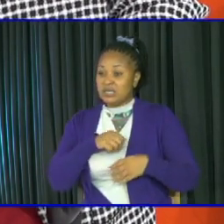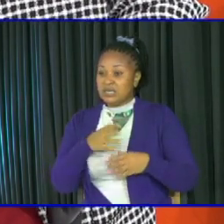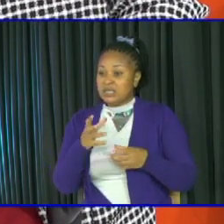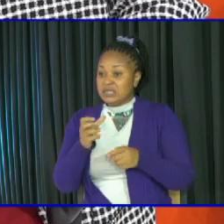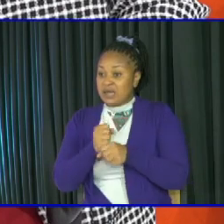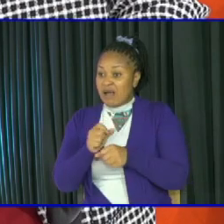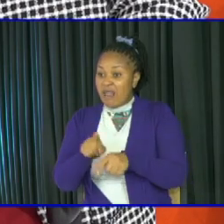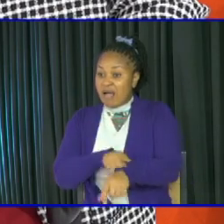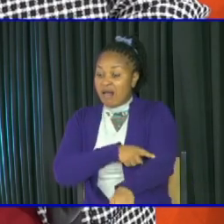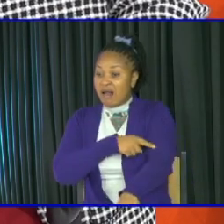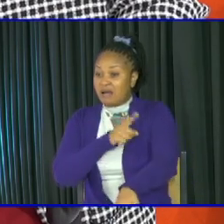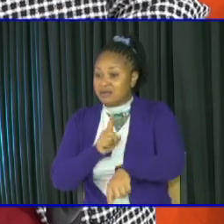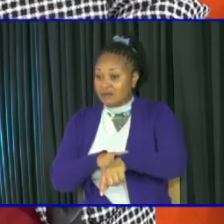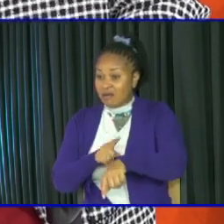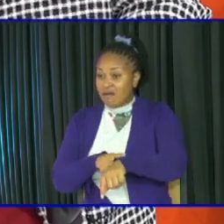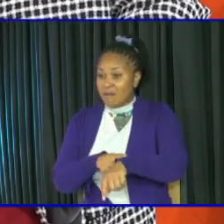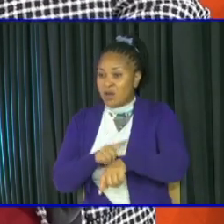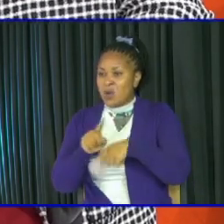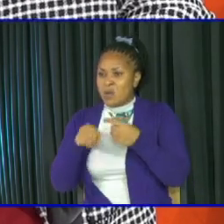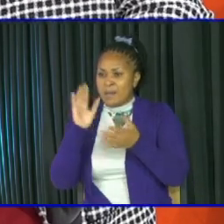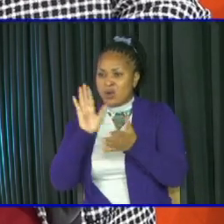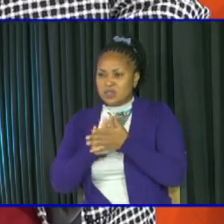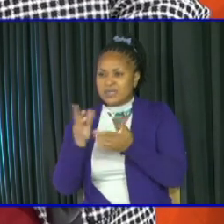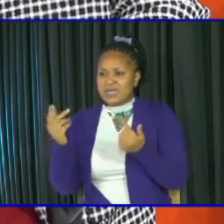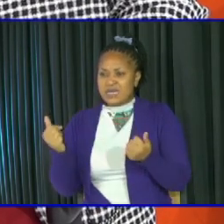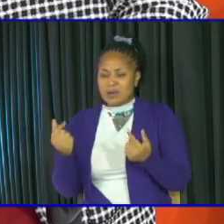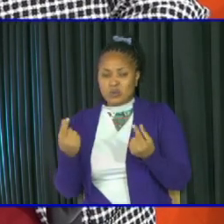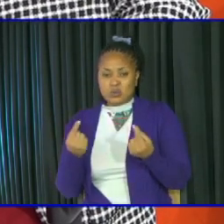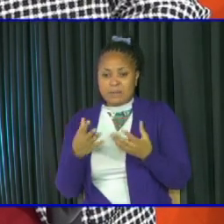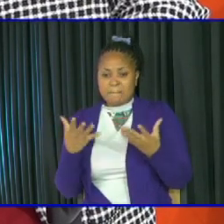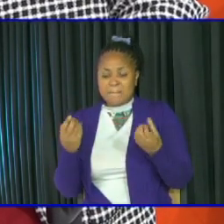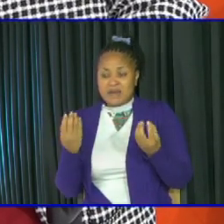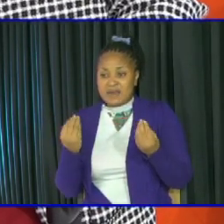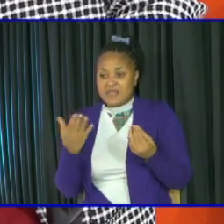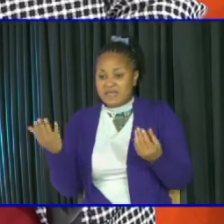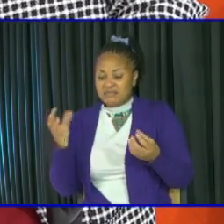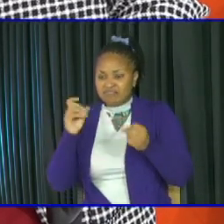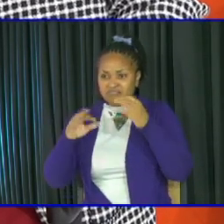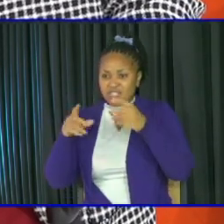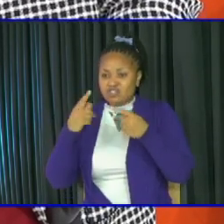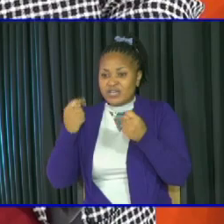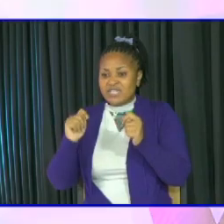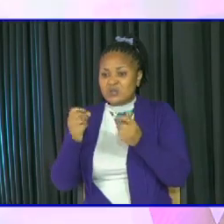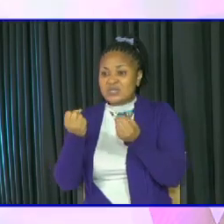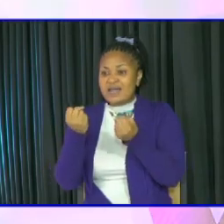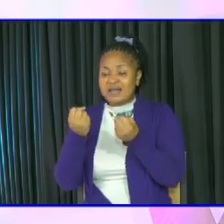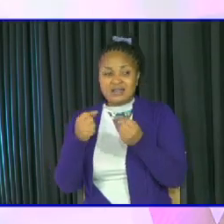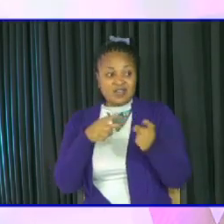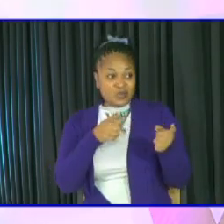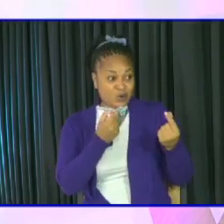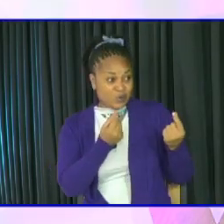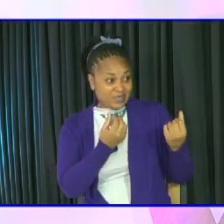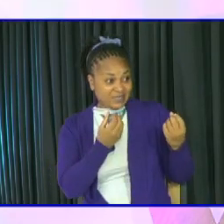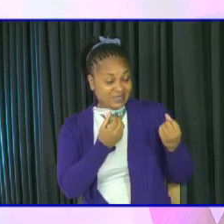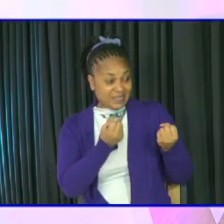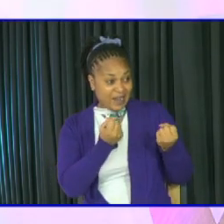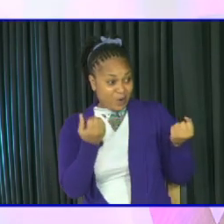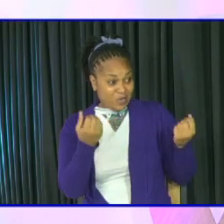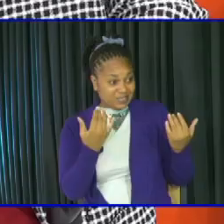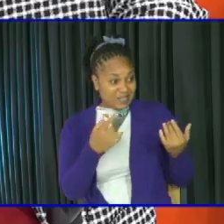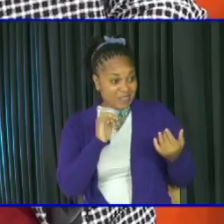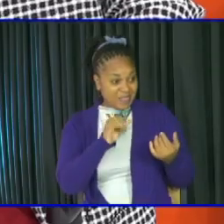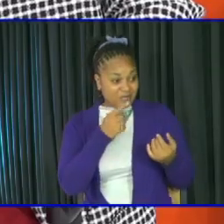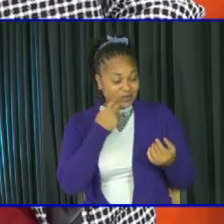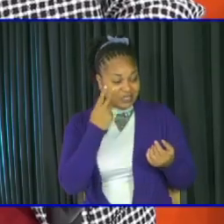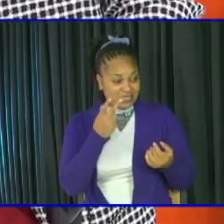And when he came out, you know, I was doing all sorts of things because I realized I couldn't talk. So he was wondering if I was telling him. Oh, you were doing the sign language that we have our friends doing. Yes, and he